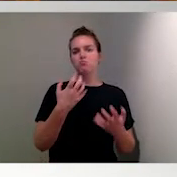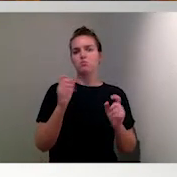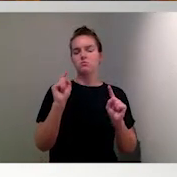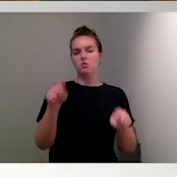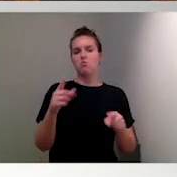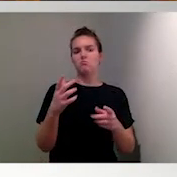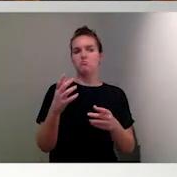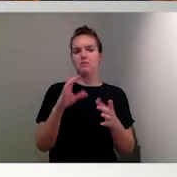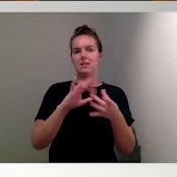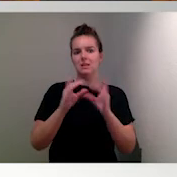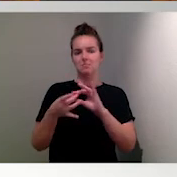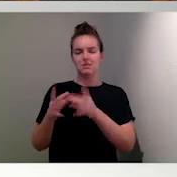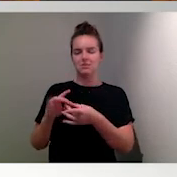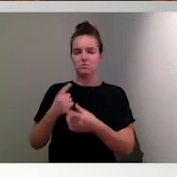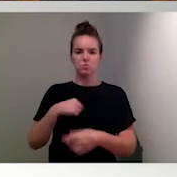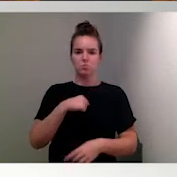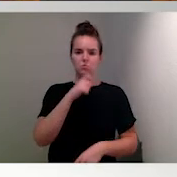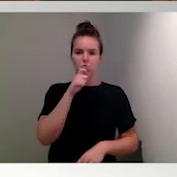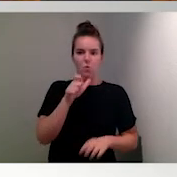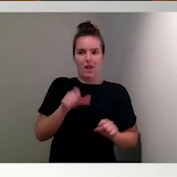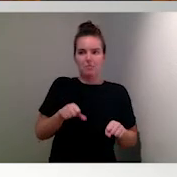Fair.